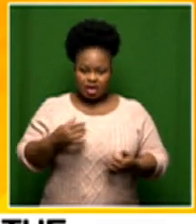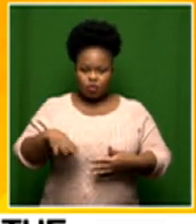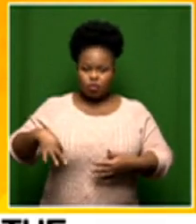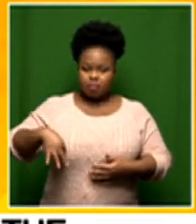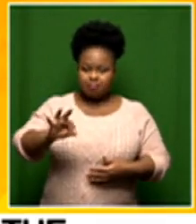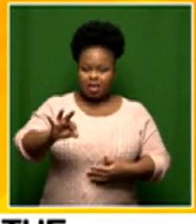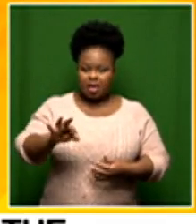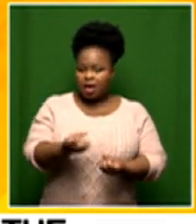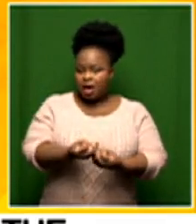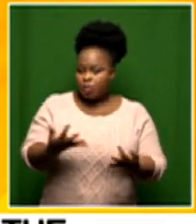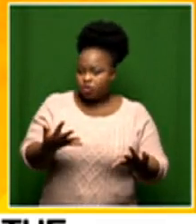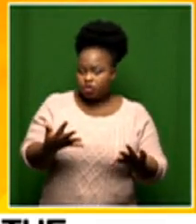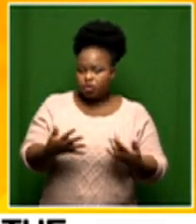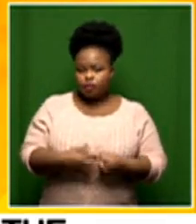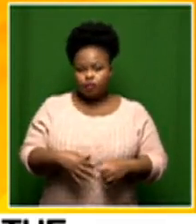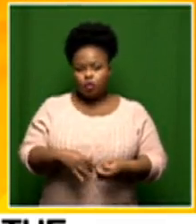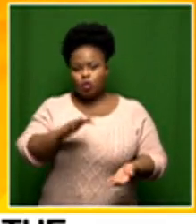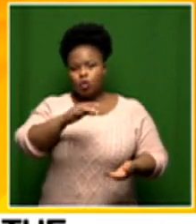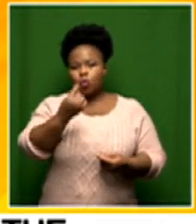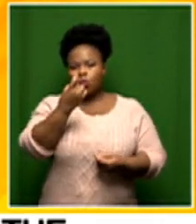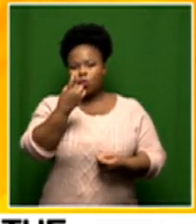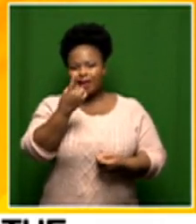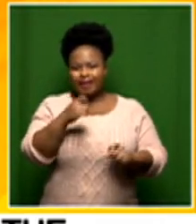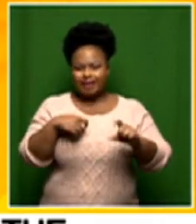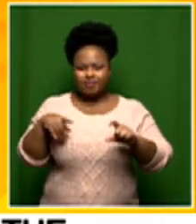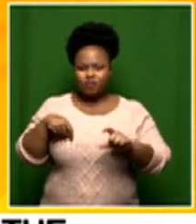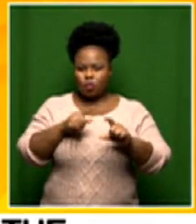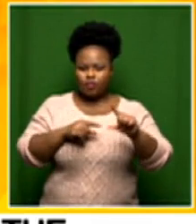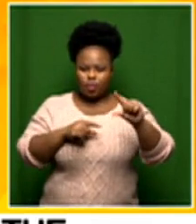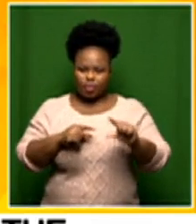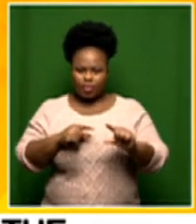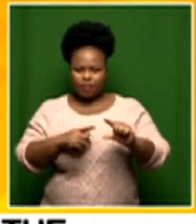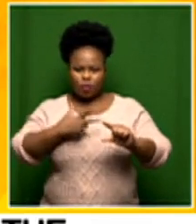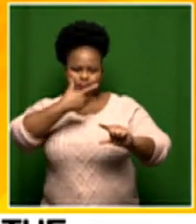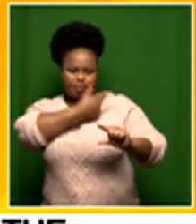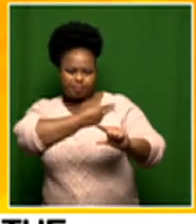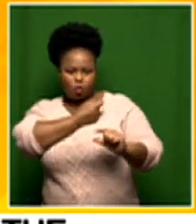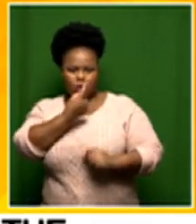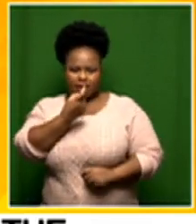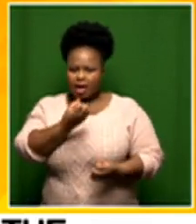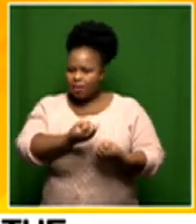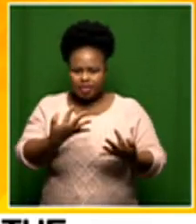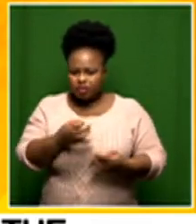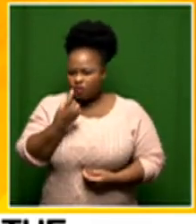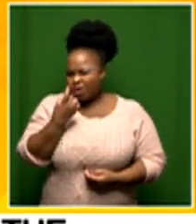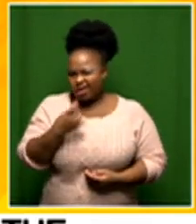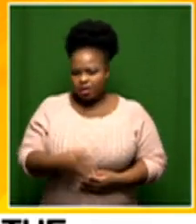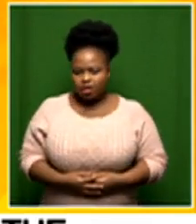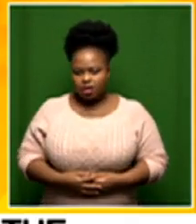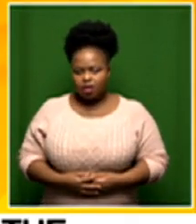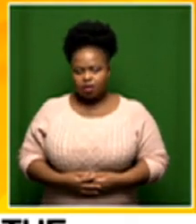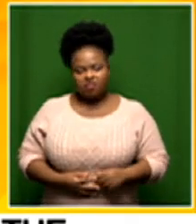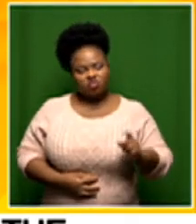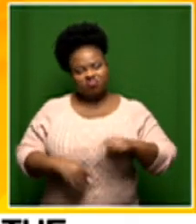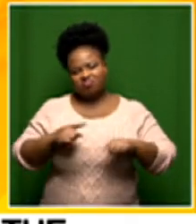stage for the vaccine for a single dose? The different companies, they've